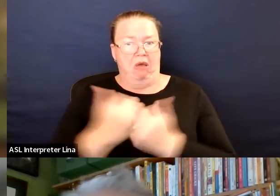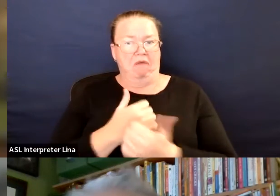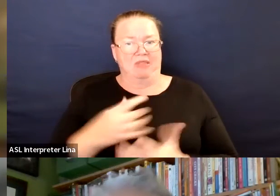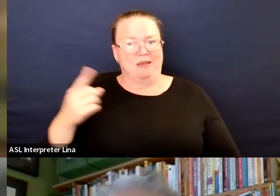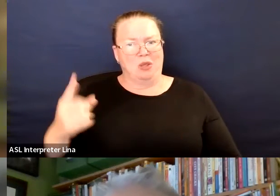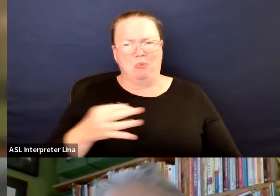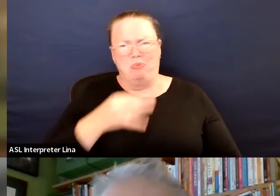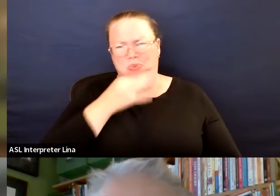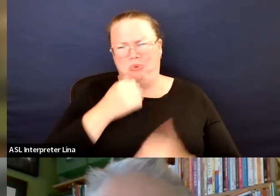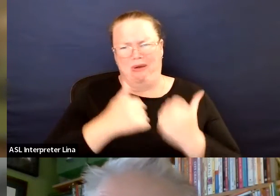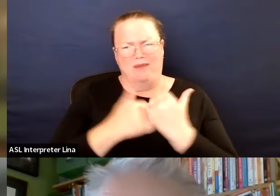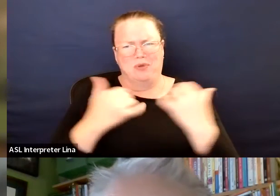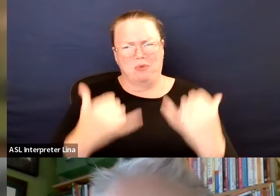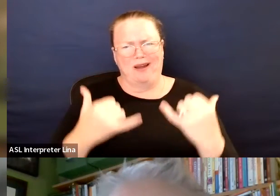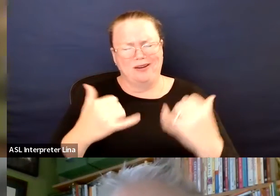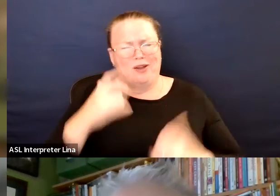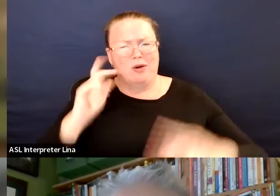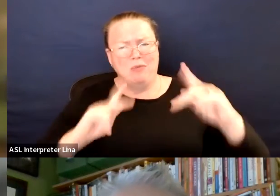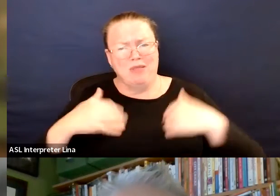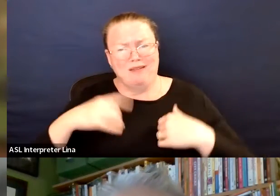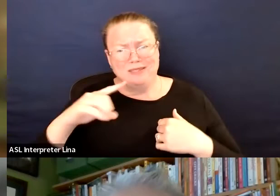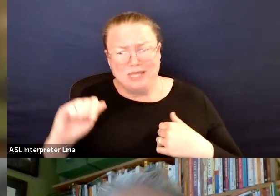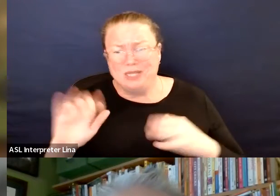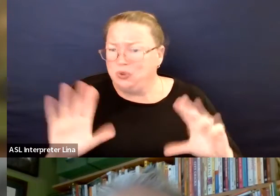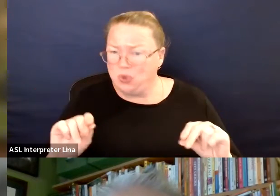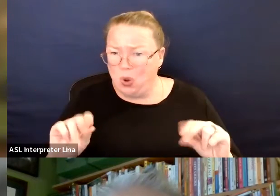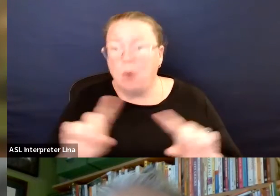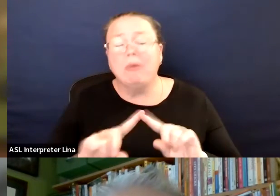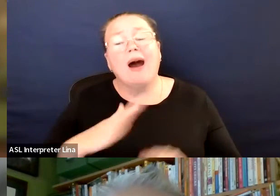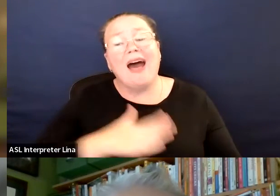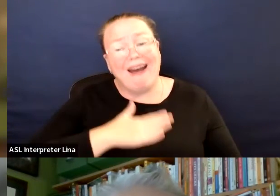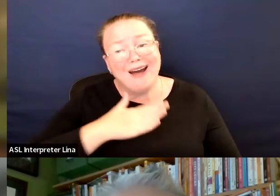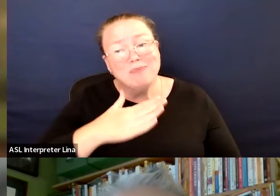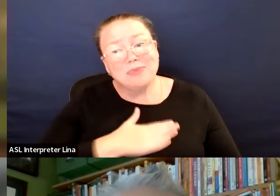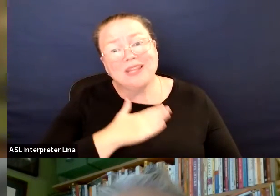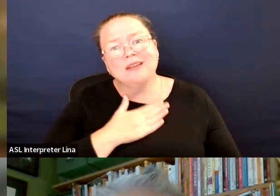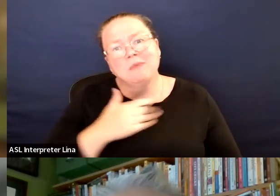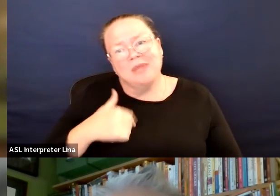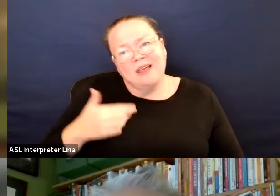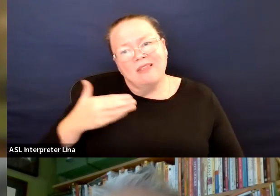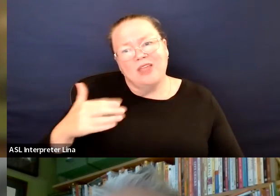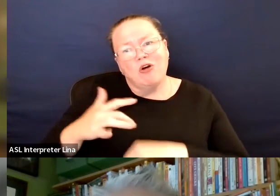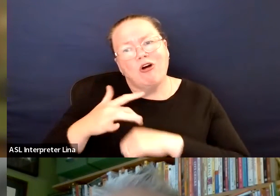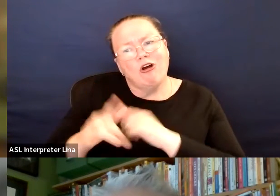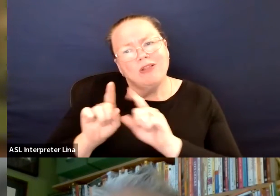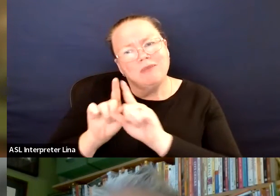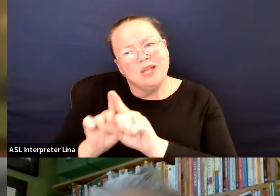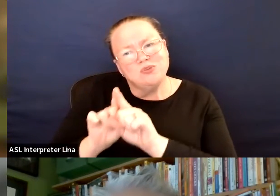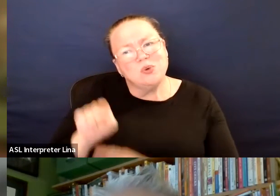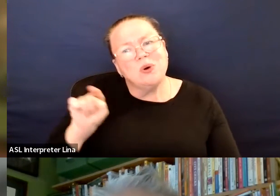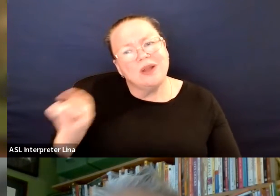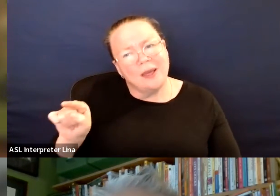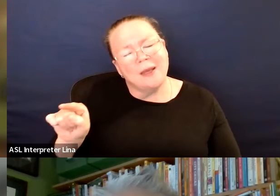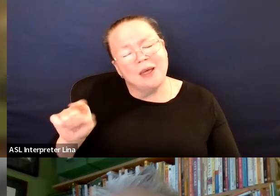of an advocate out there right now for people with disabilities, but I'm glad just being there early on and being a mentor